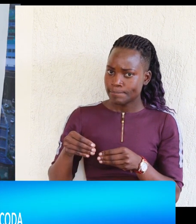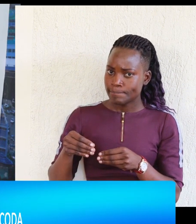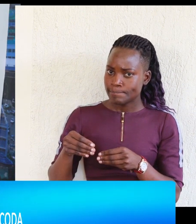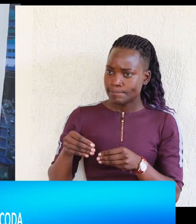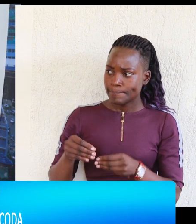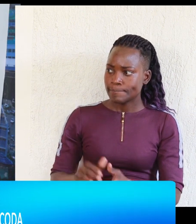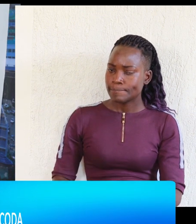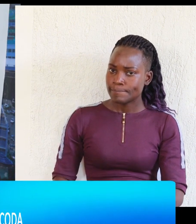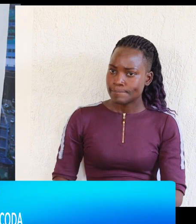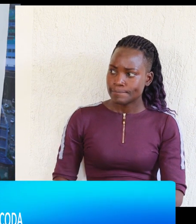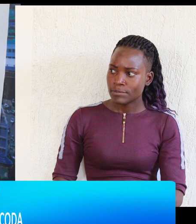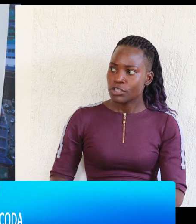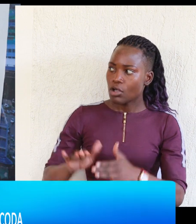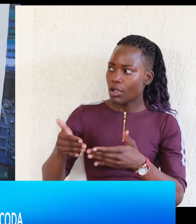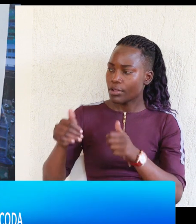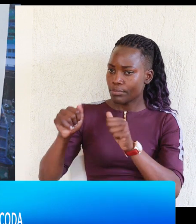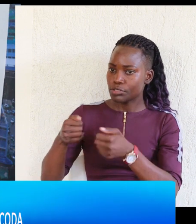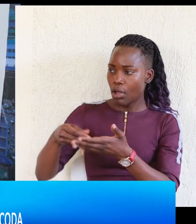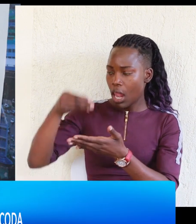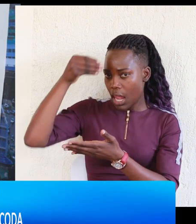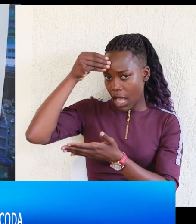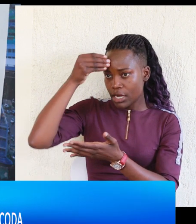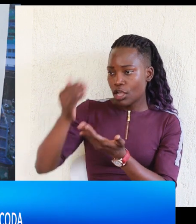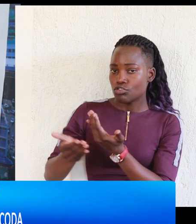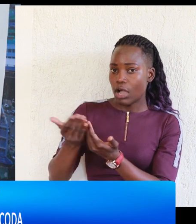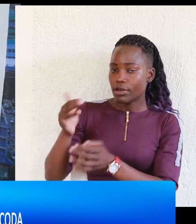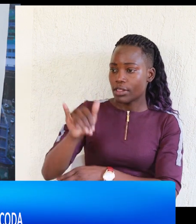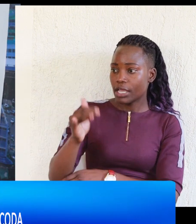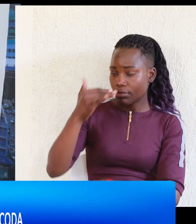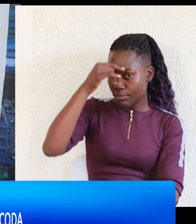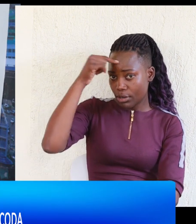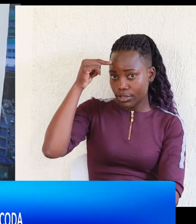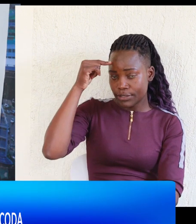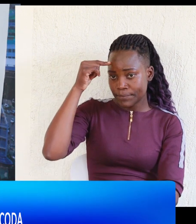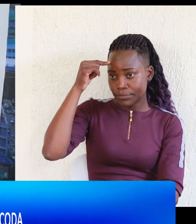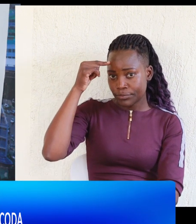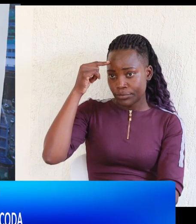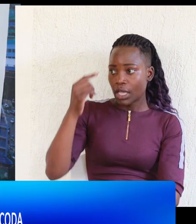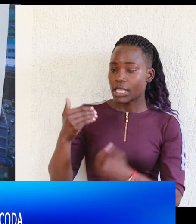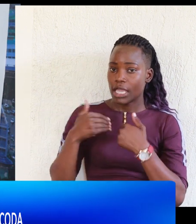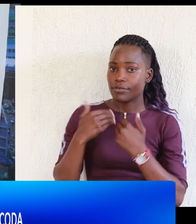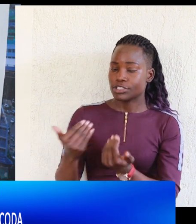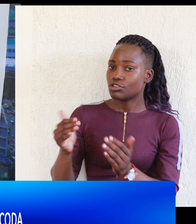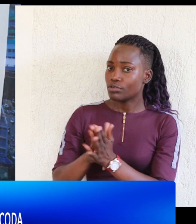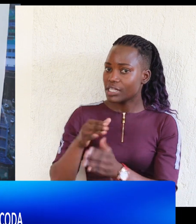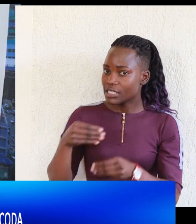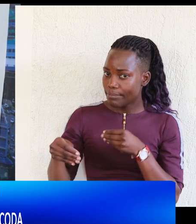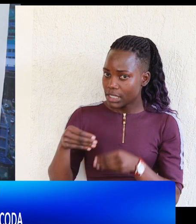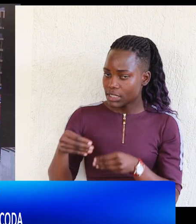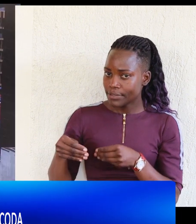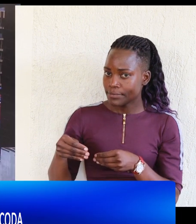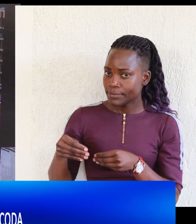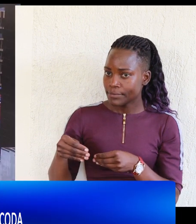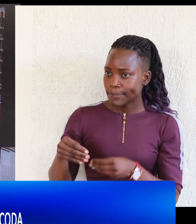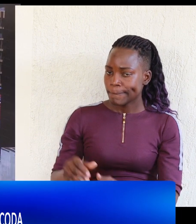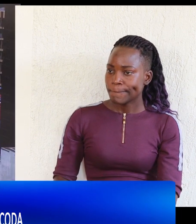guardians, maybe their children. How do they learn to handle disability? Because we have parents, maybe they have children with disability, and this is something new to